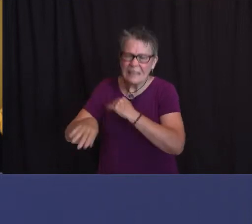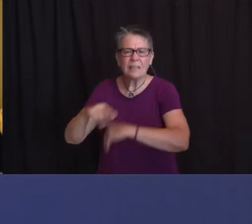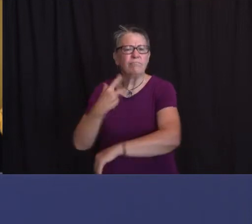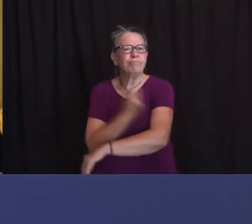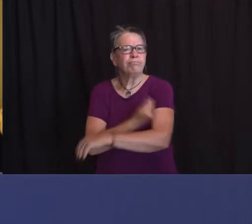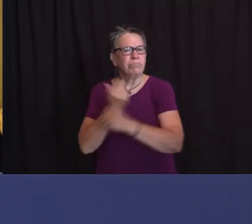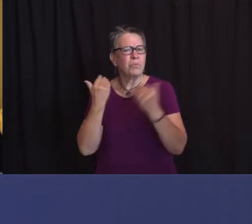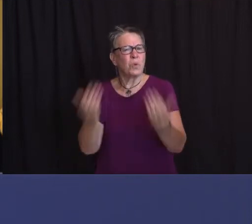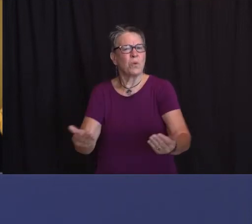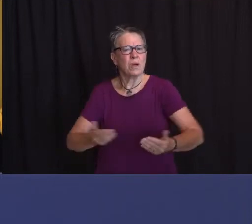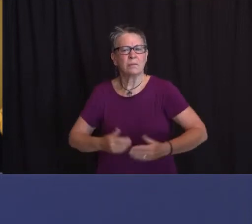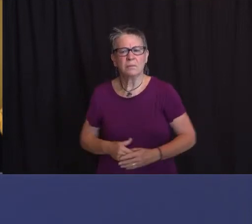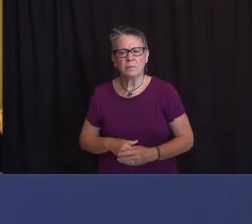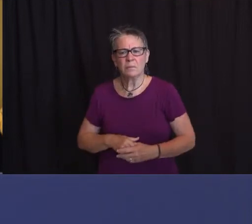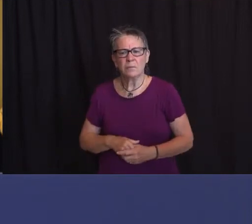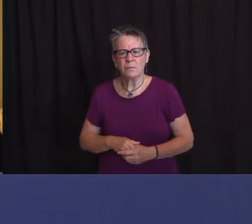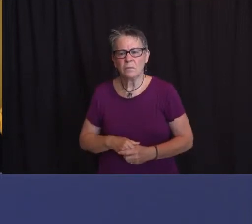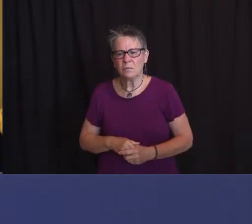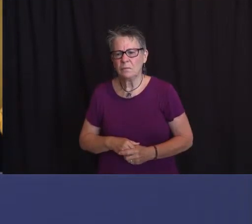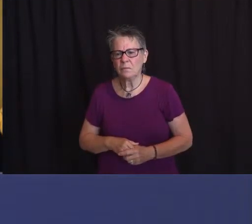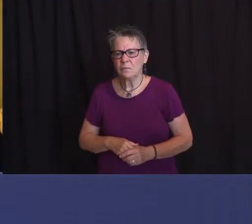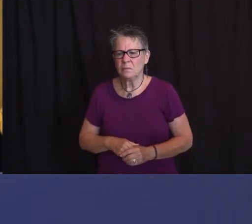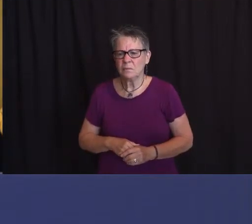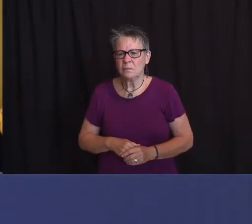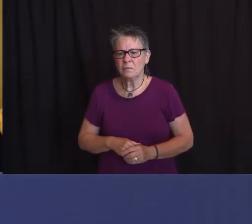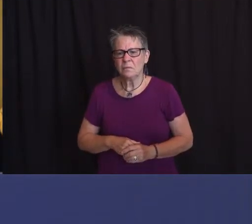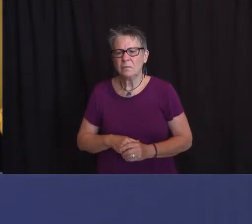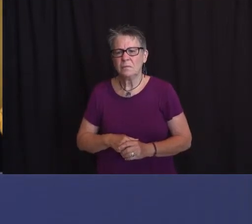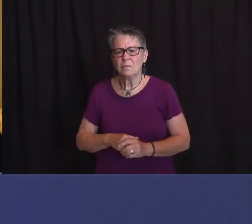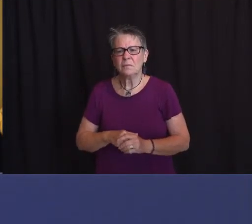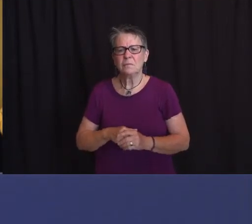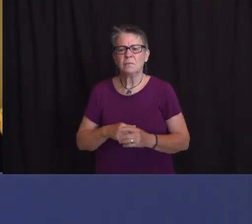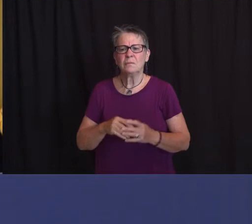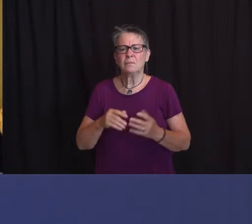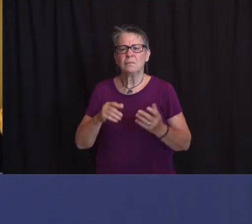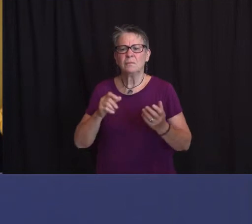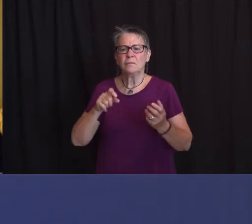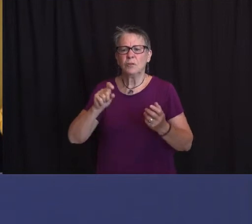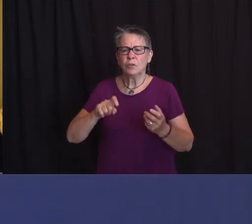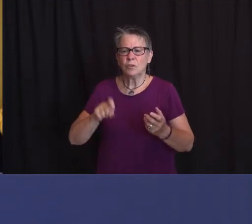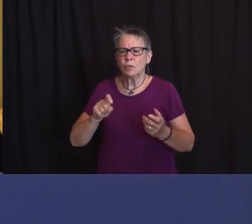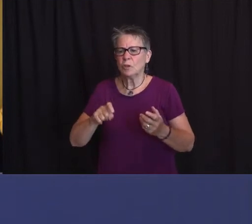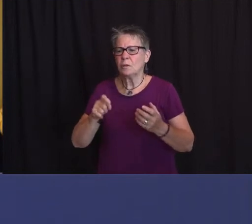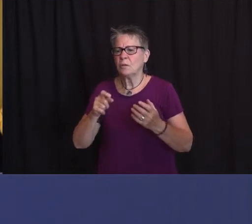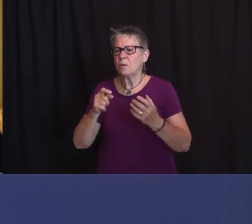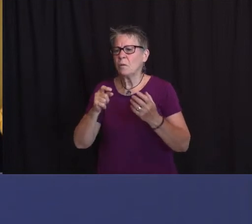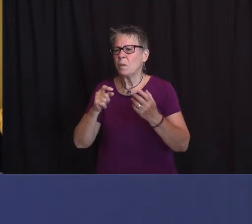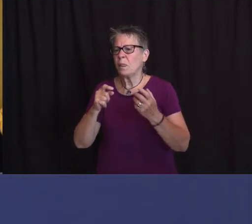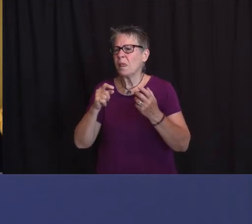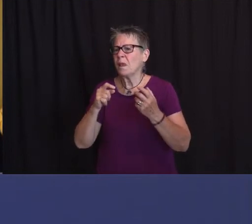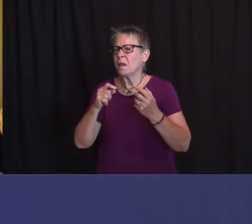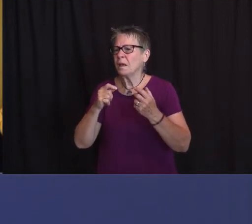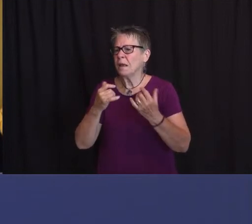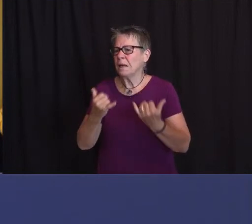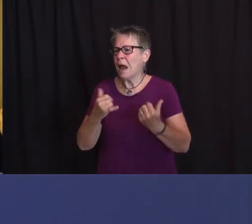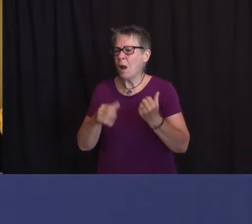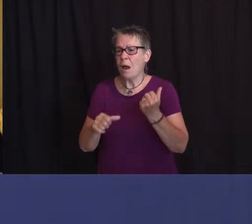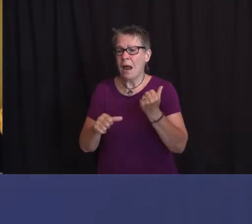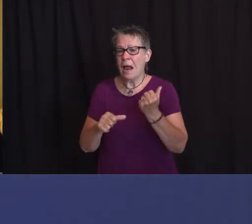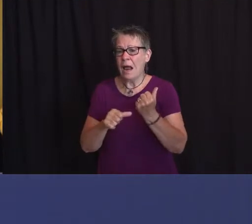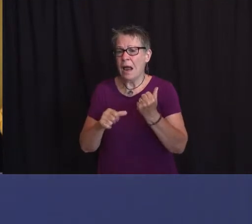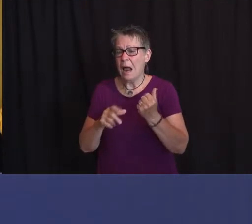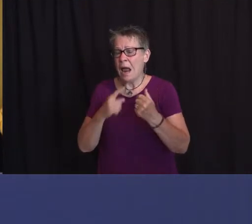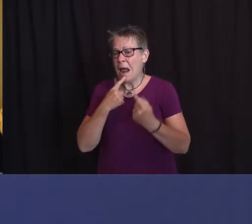Deputy Secretary of Higher Education, Diana Gonzalez, who's with us today. Diana, great to have you, and thank you for everything you do.